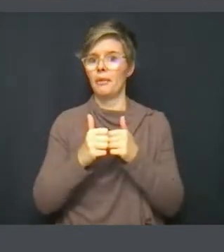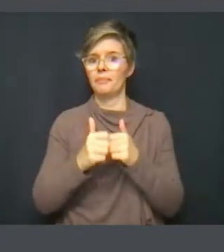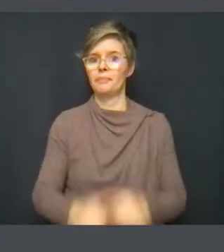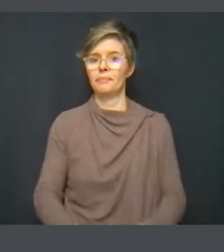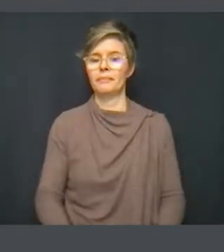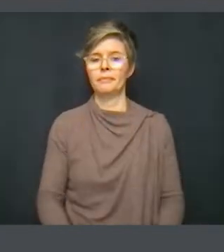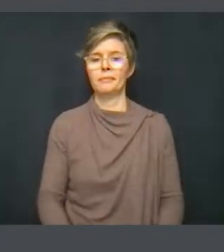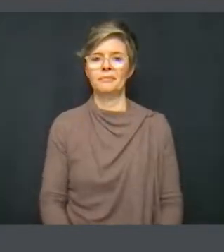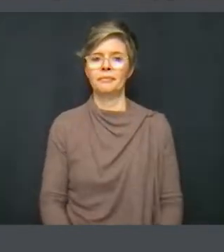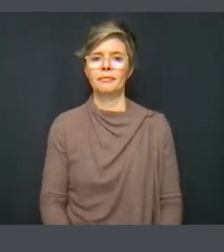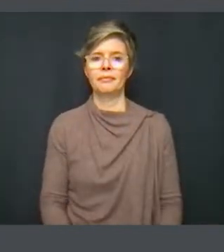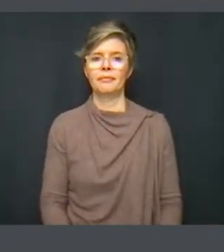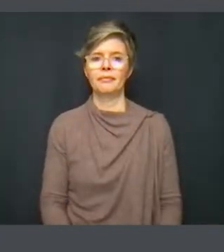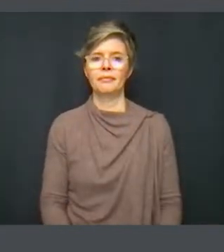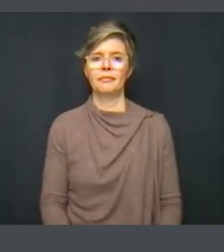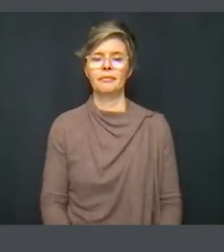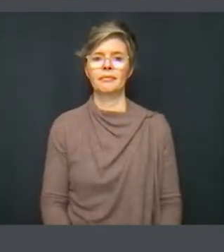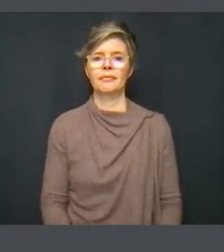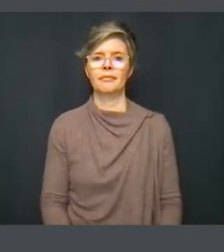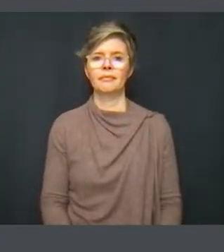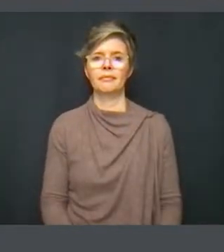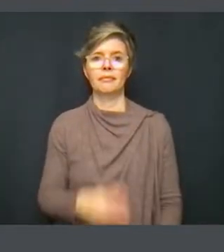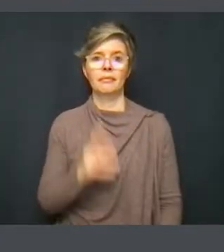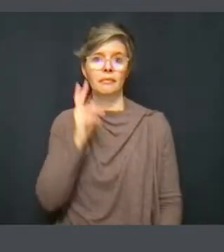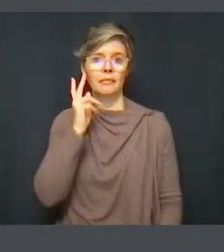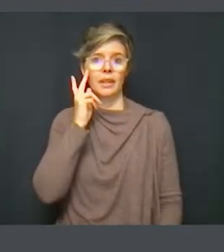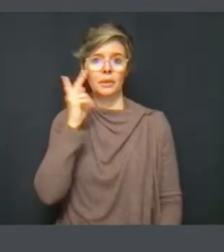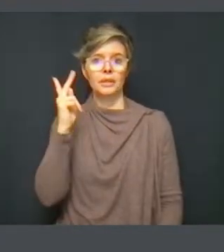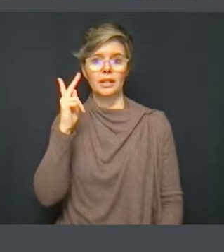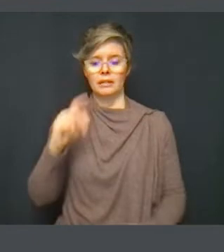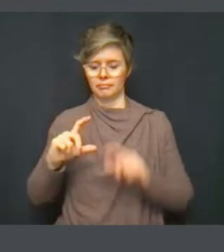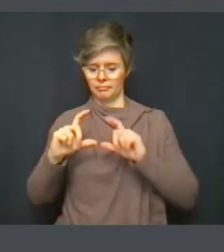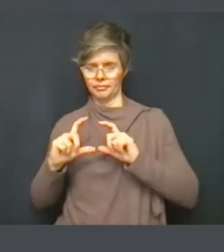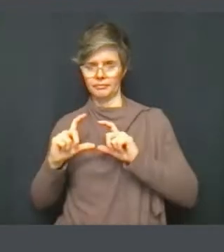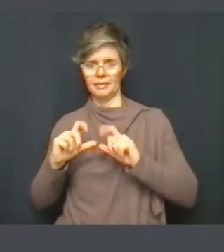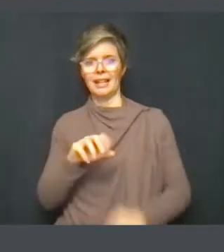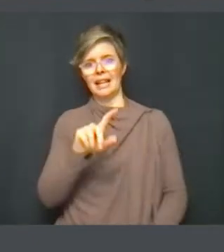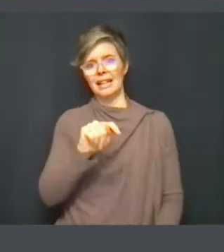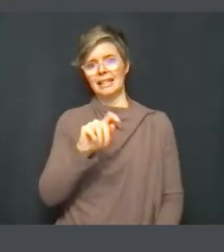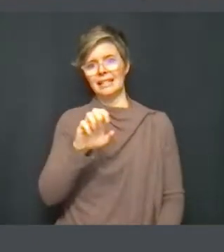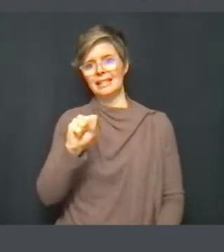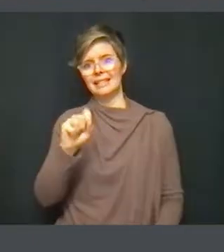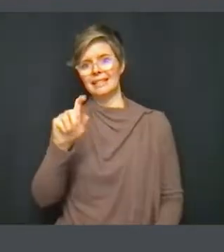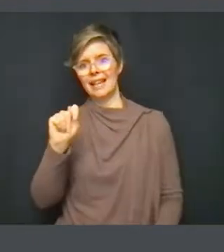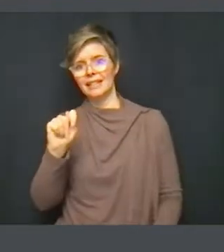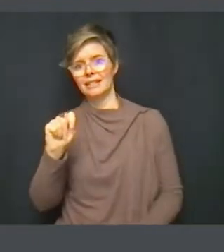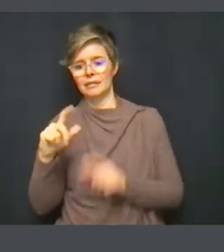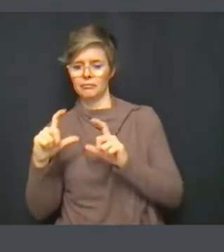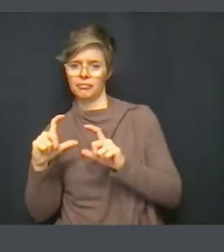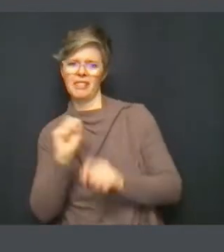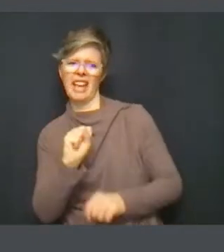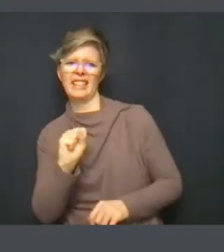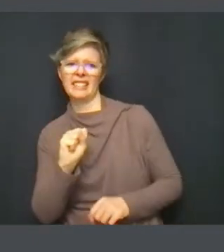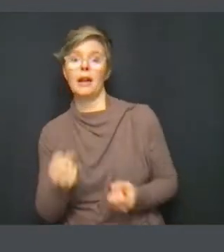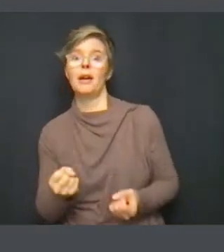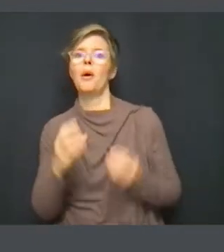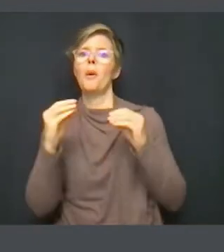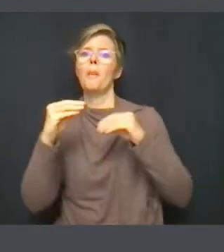little parentheses like in for the plural, because they use one test or they use more than one test. We'll talk about some of those issues today.